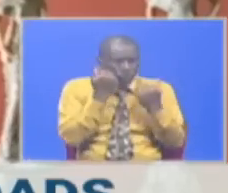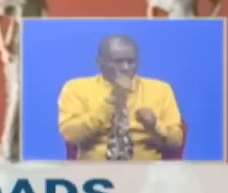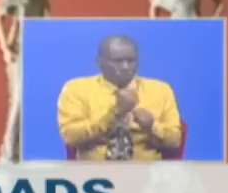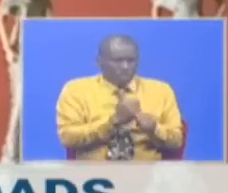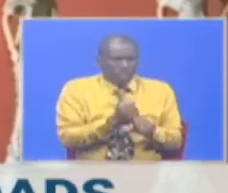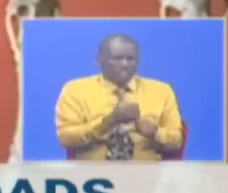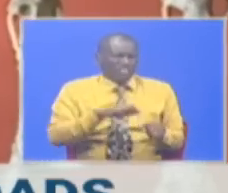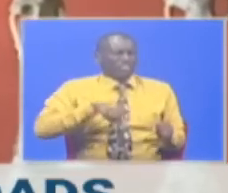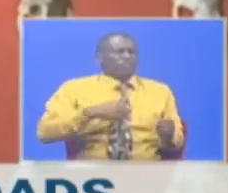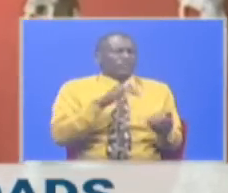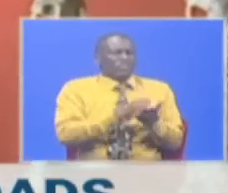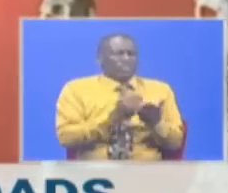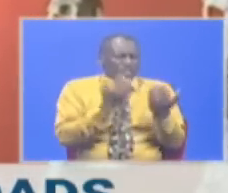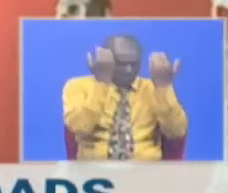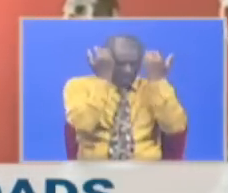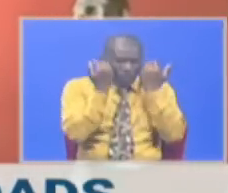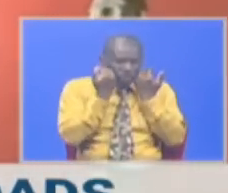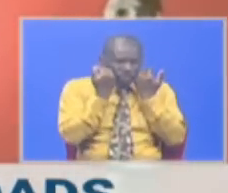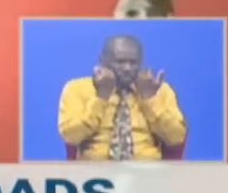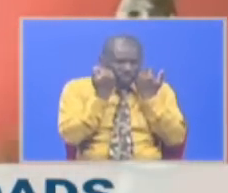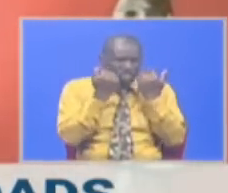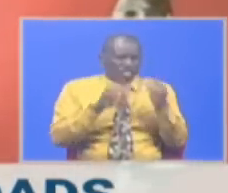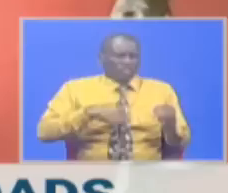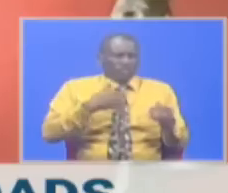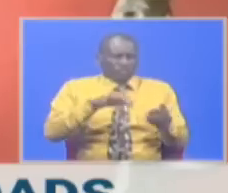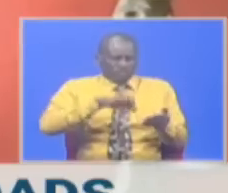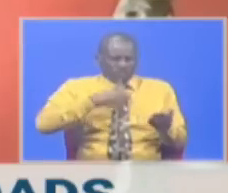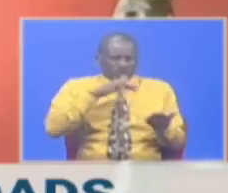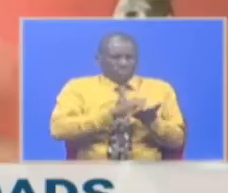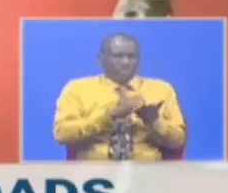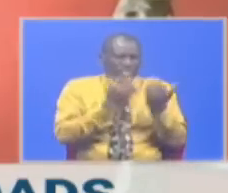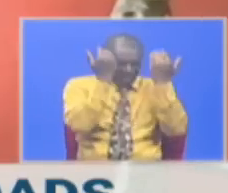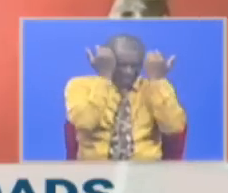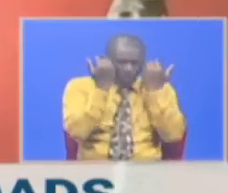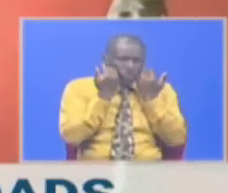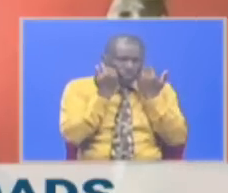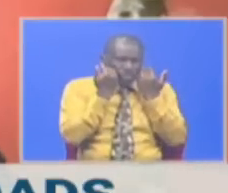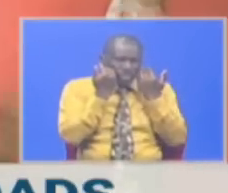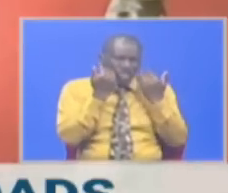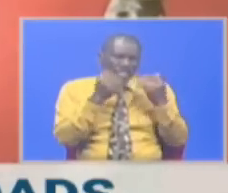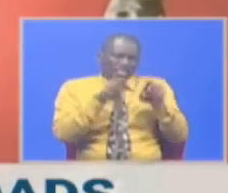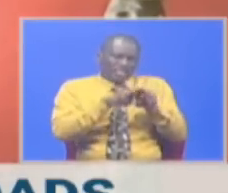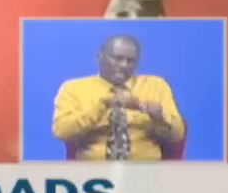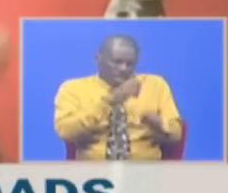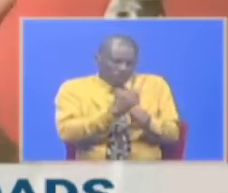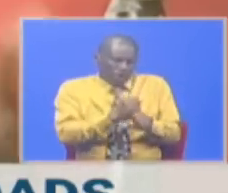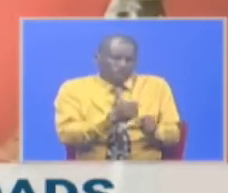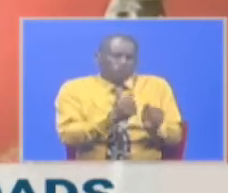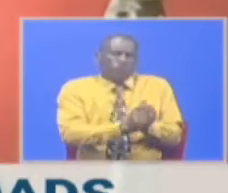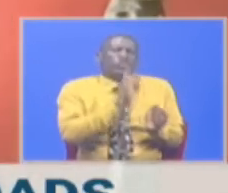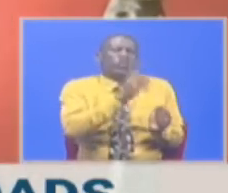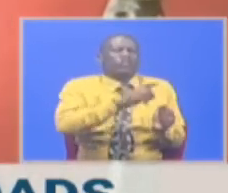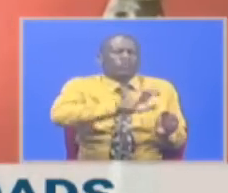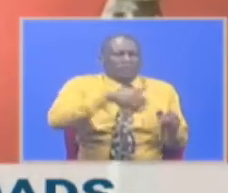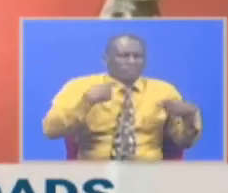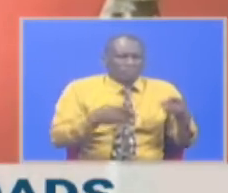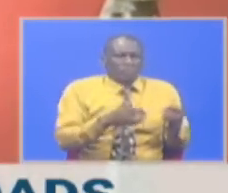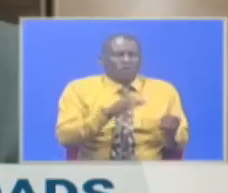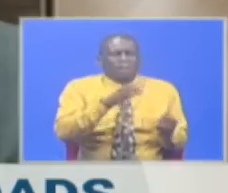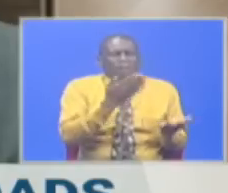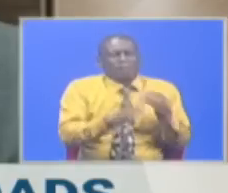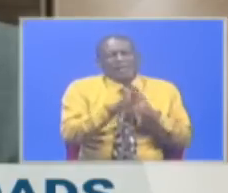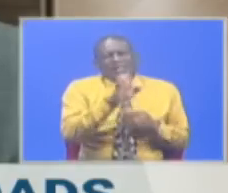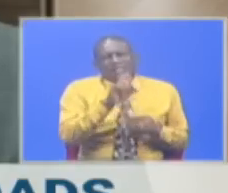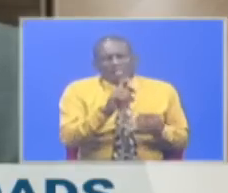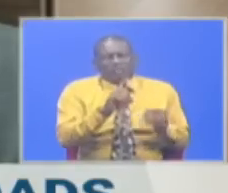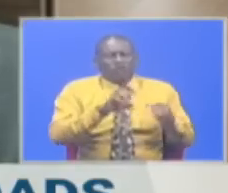the judiciary is still working at the direction or behest of others, either the executive, if it's not the executive, are the people